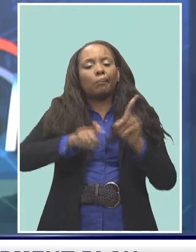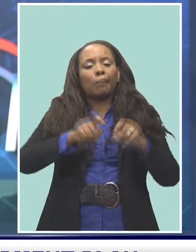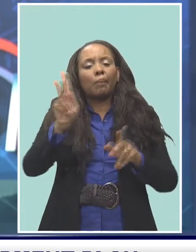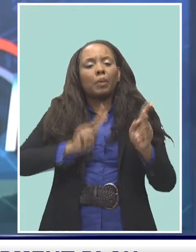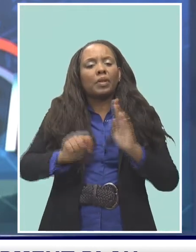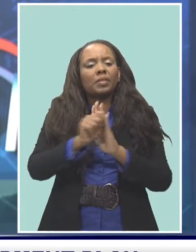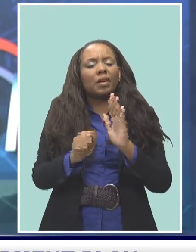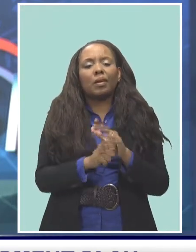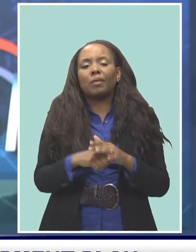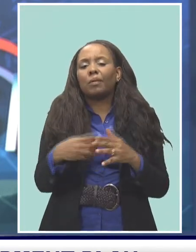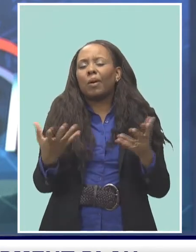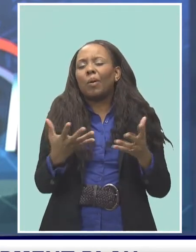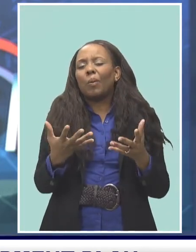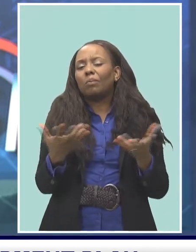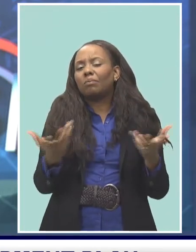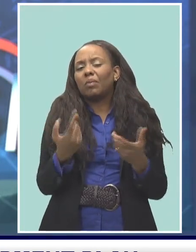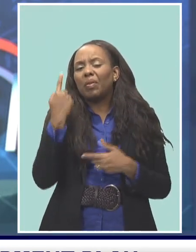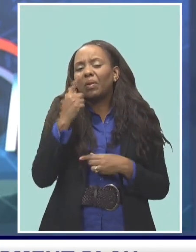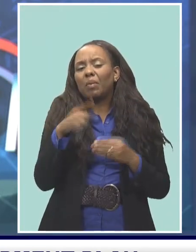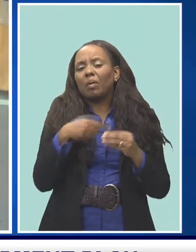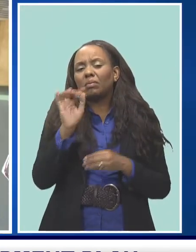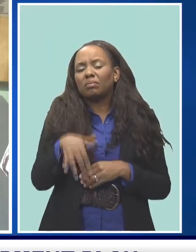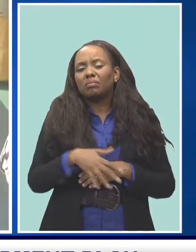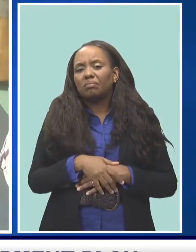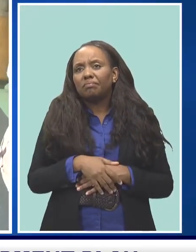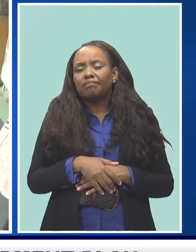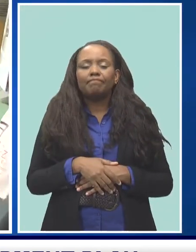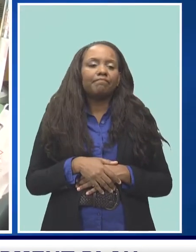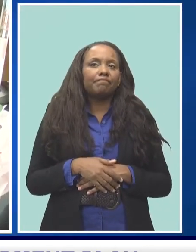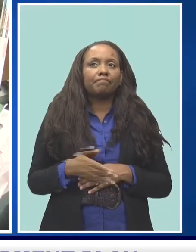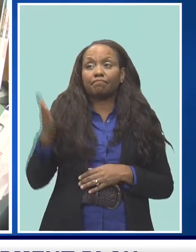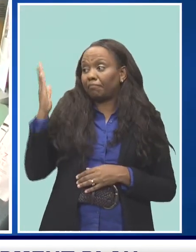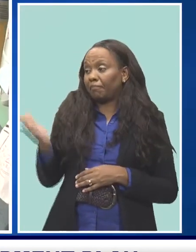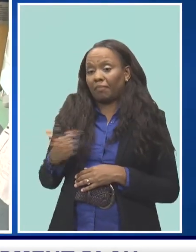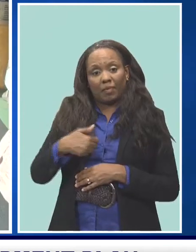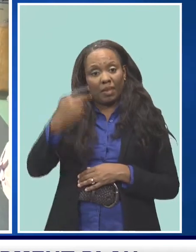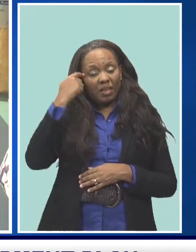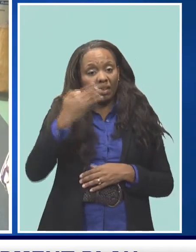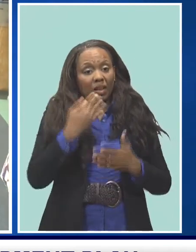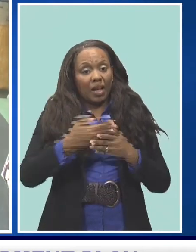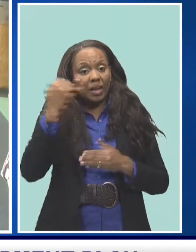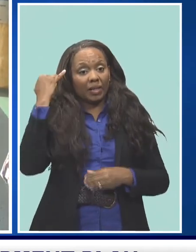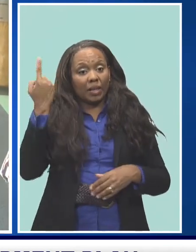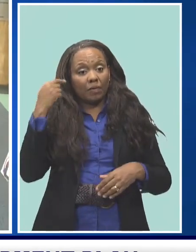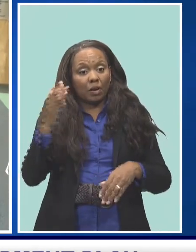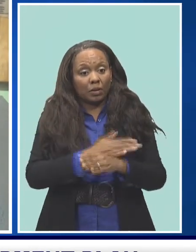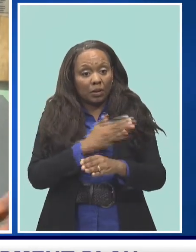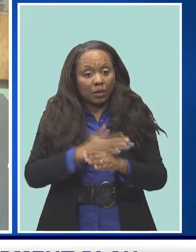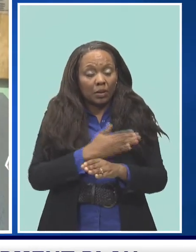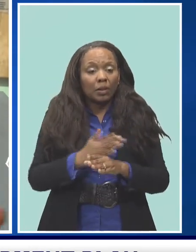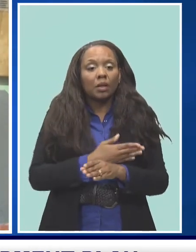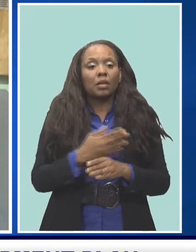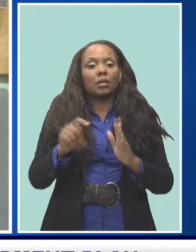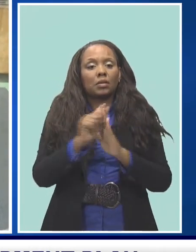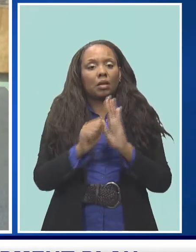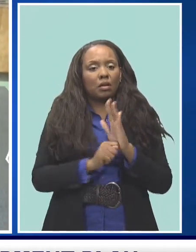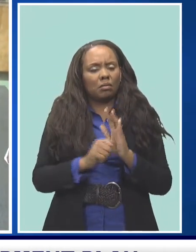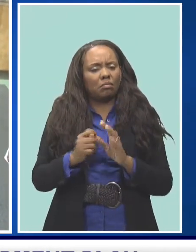announced 7-year development plan. I think it's a very good idea with developing Bridgetown because, as we say, it's a